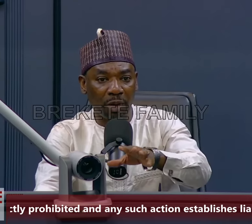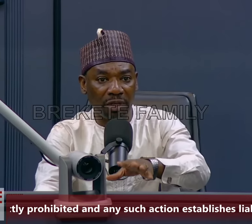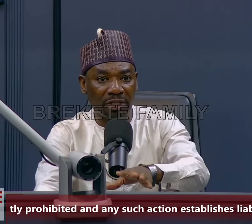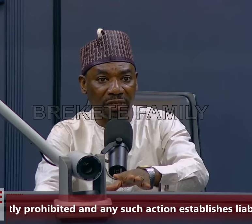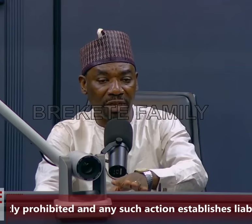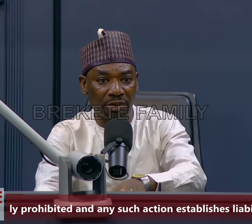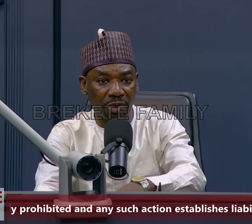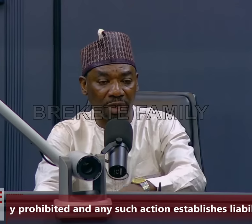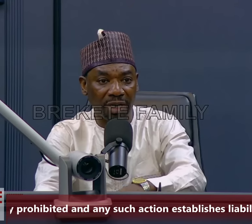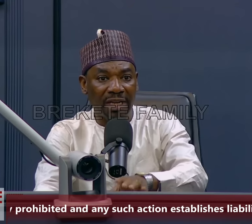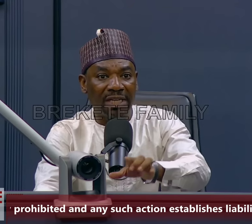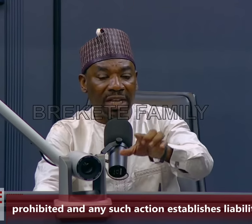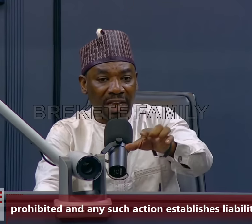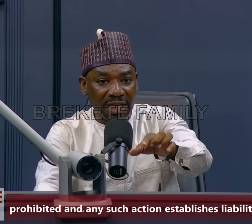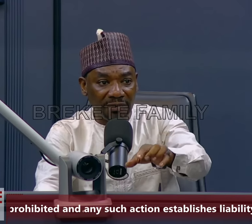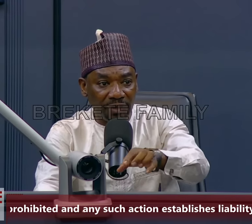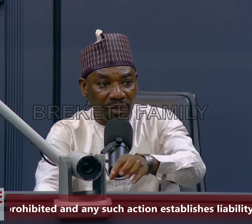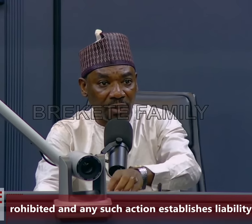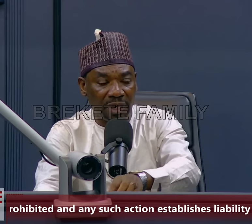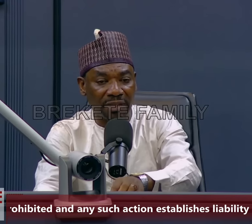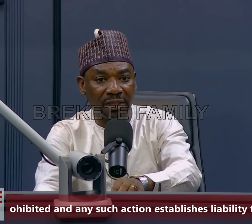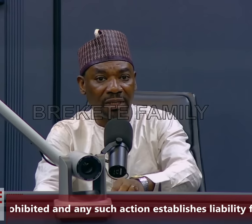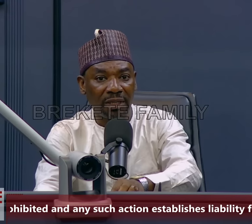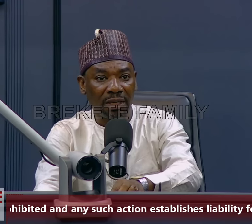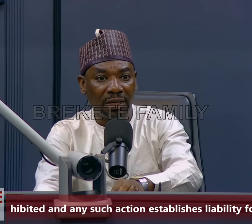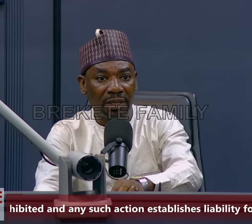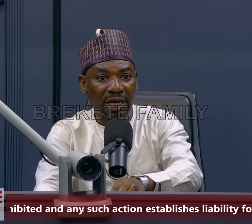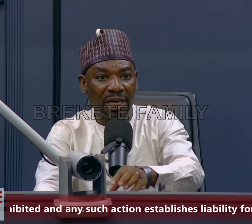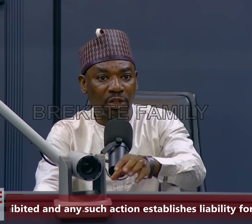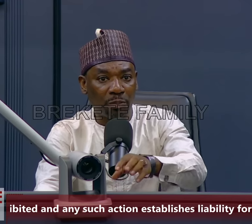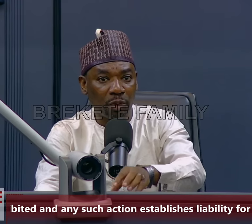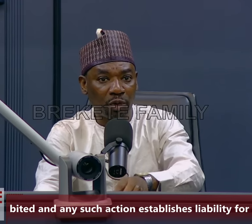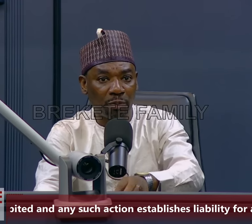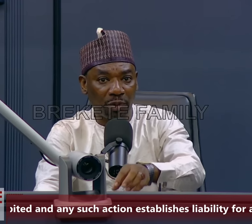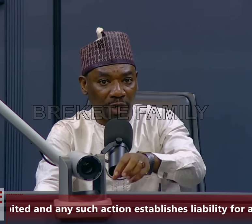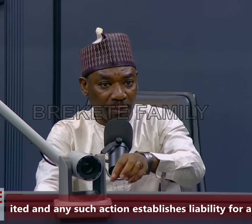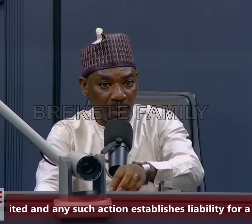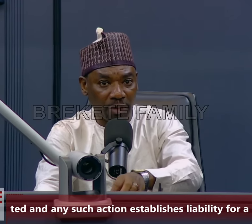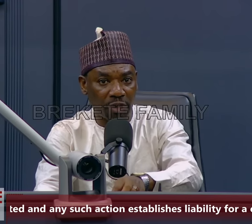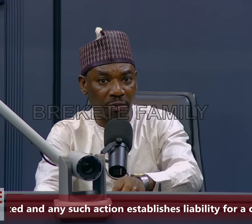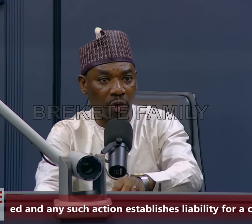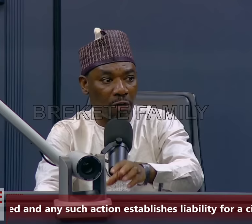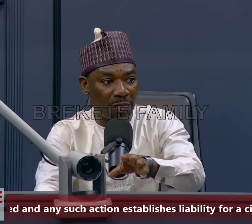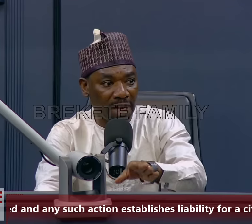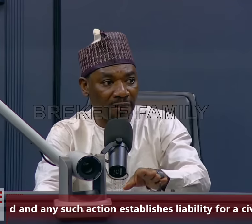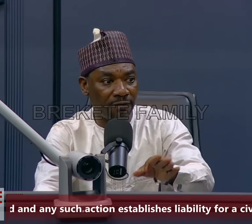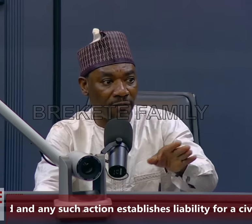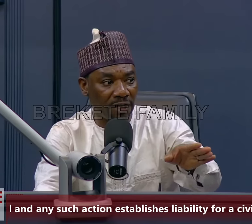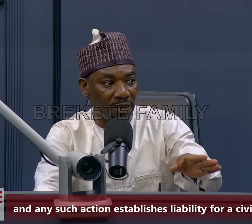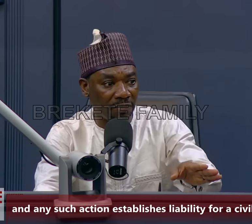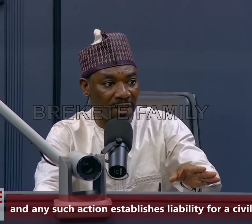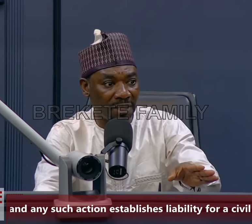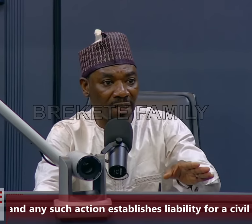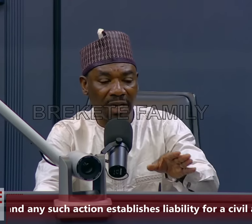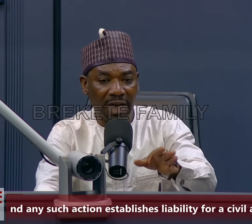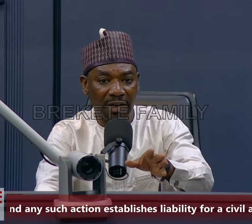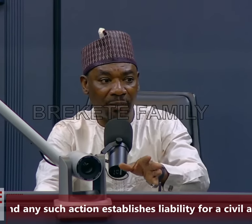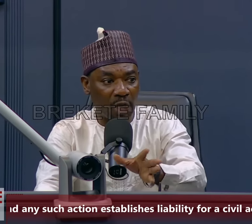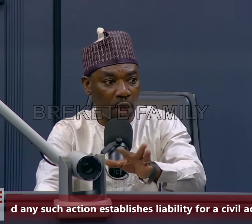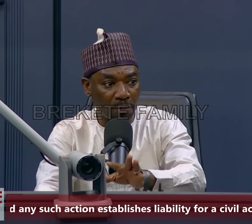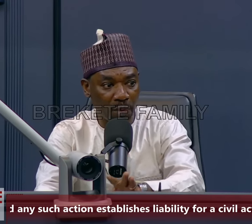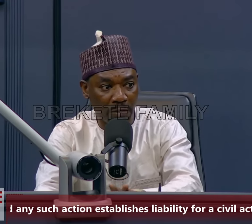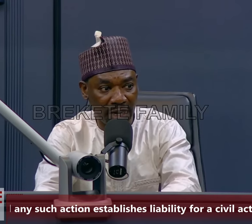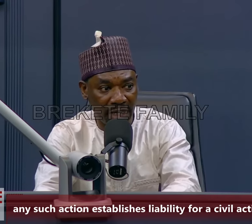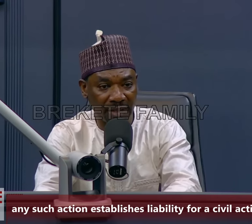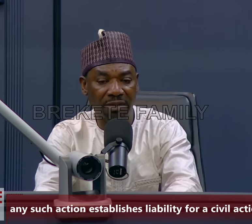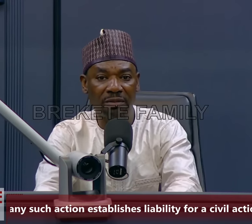government policy there strong the individuals that are supposed to be responsible on behalf of the government have